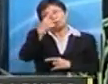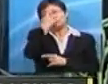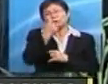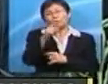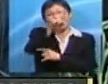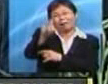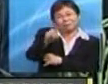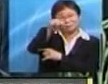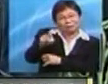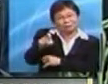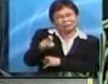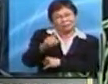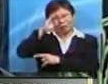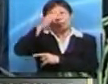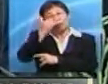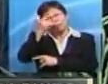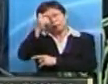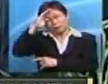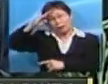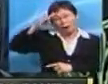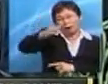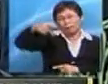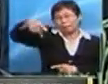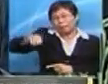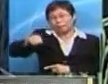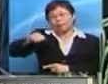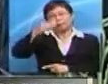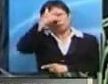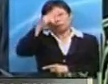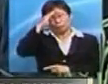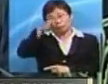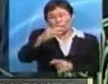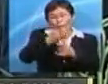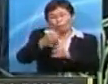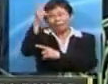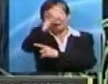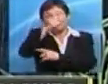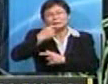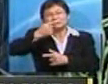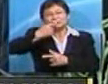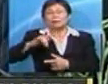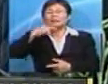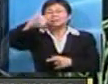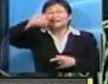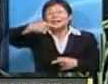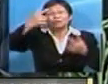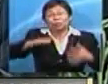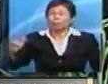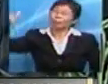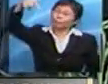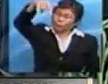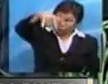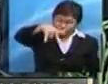is an allegation that the Prime Minister or the government has stated that the plane actually